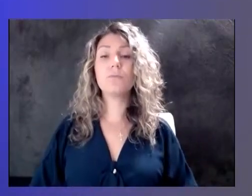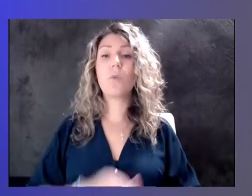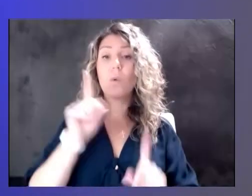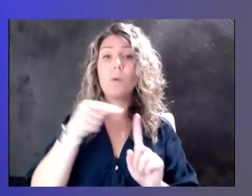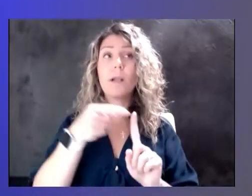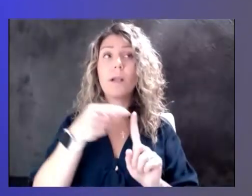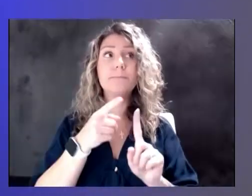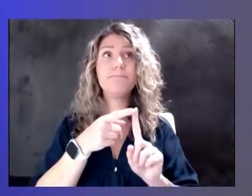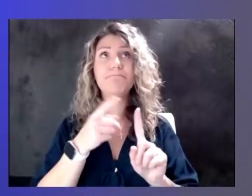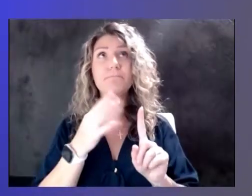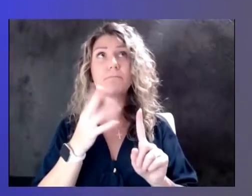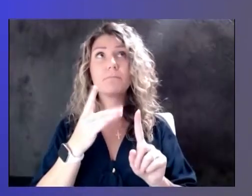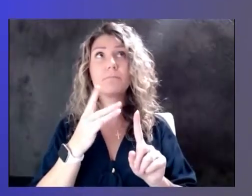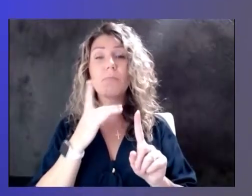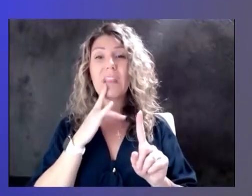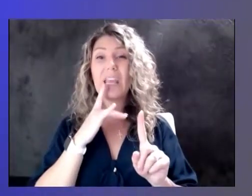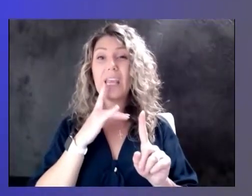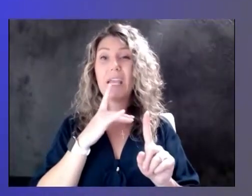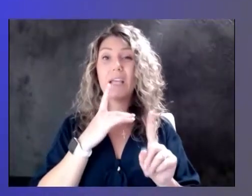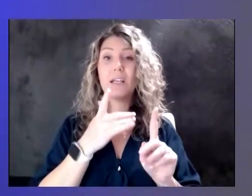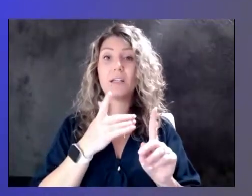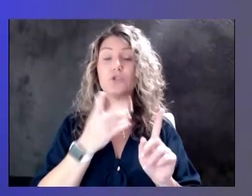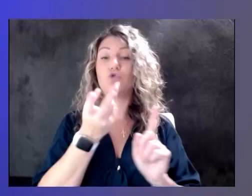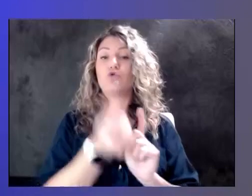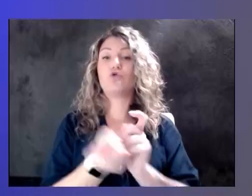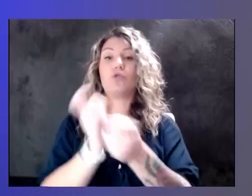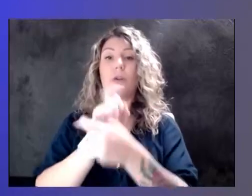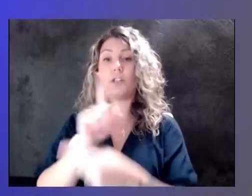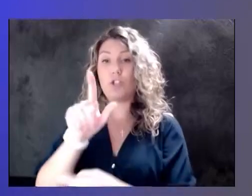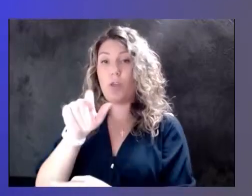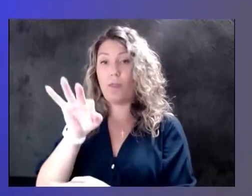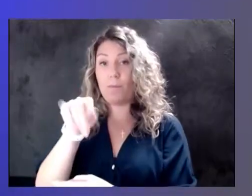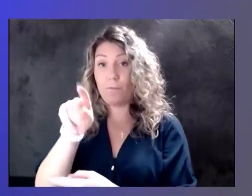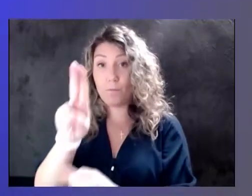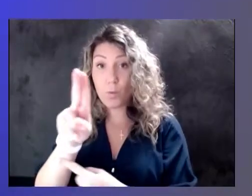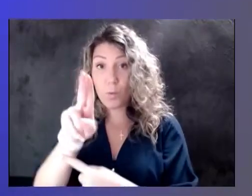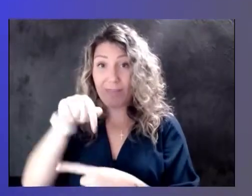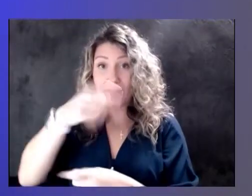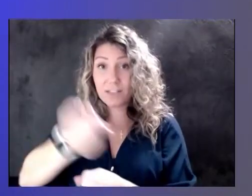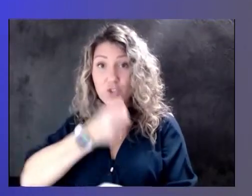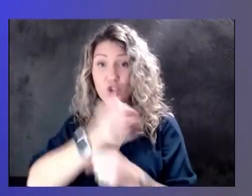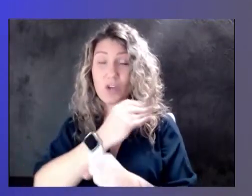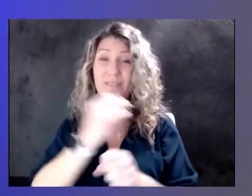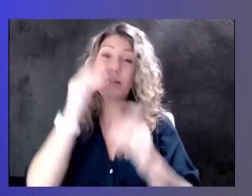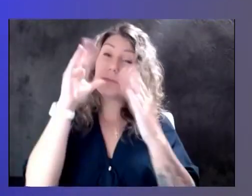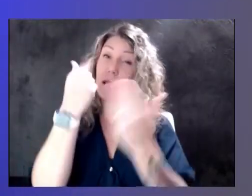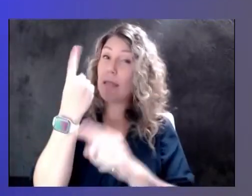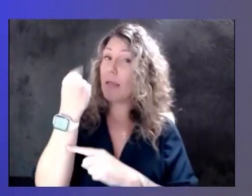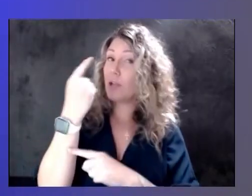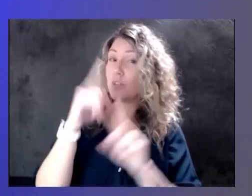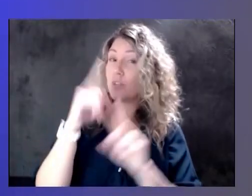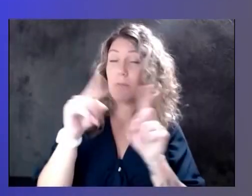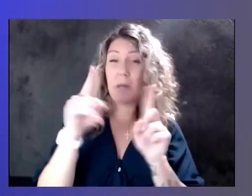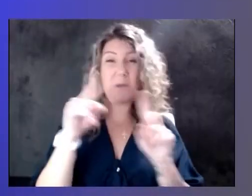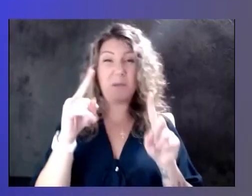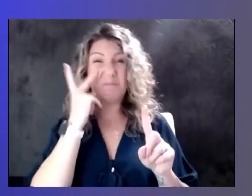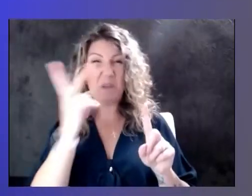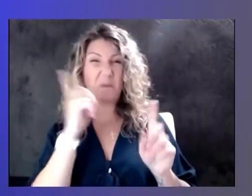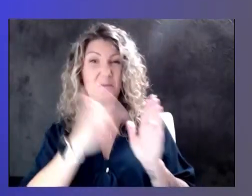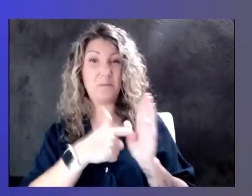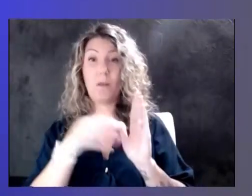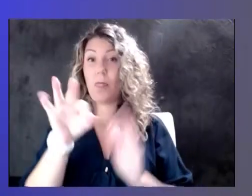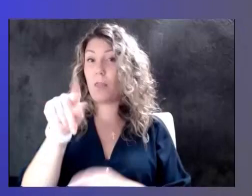into influenza virus season this year, and then what we expected last year, although we didn't see any flu last year, that